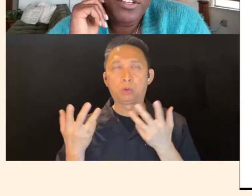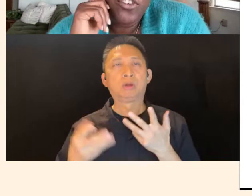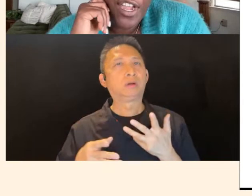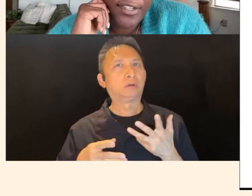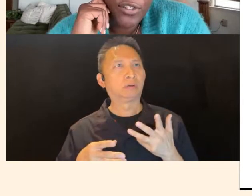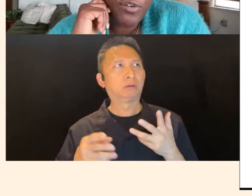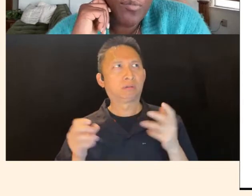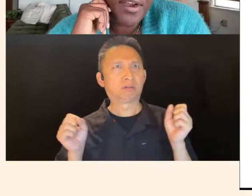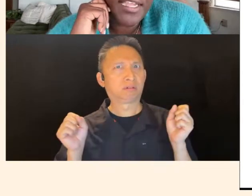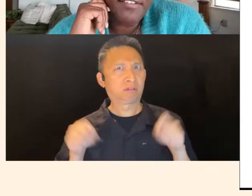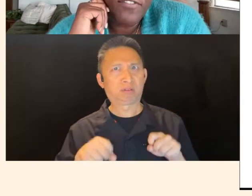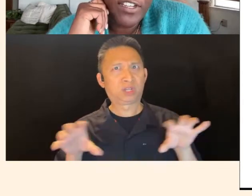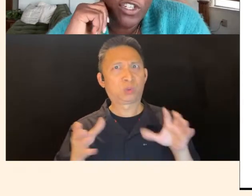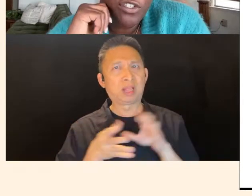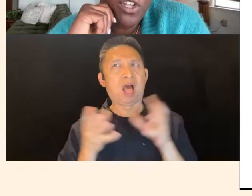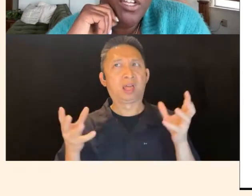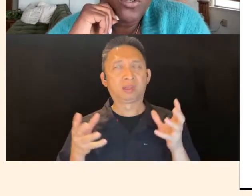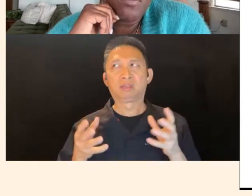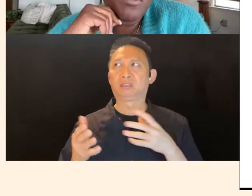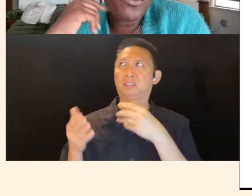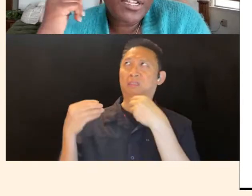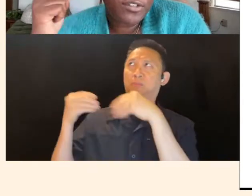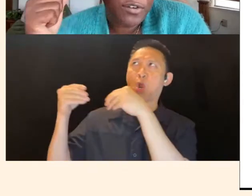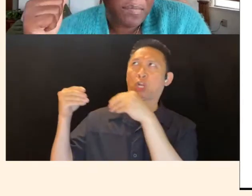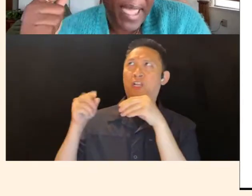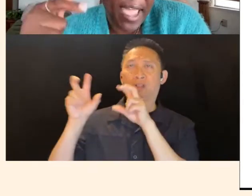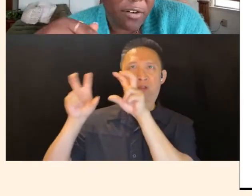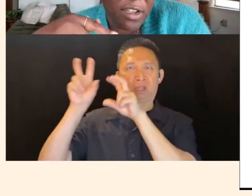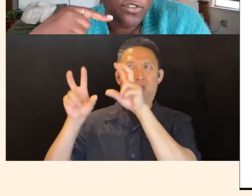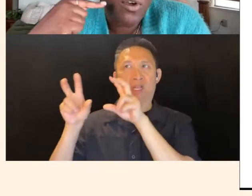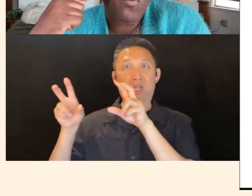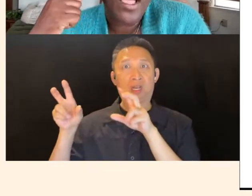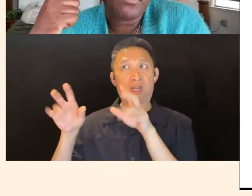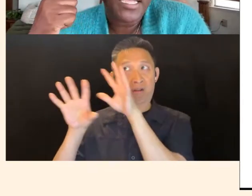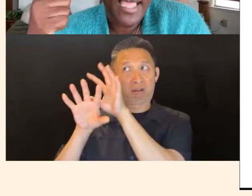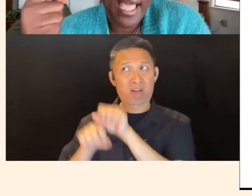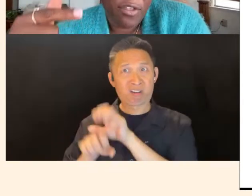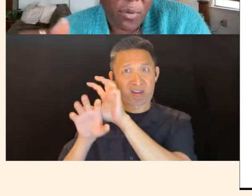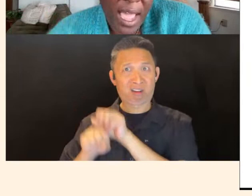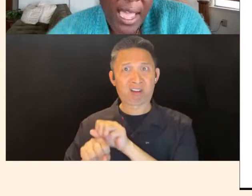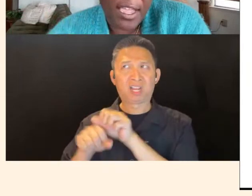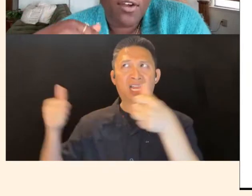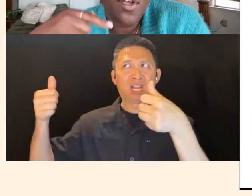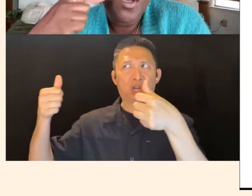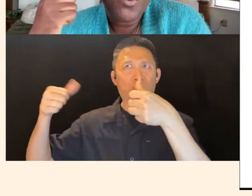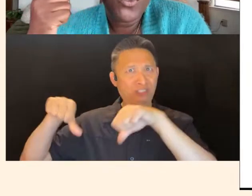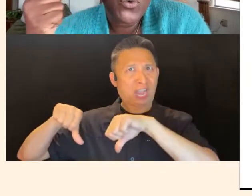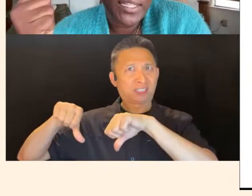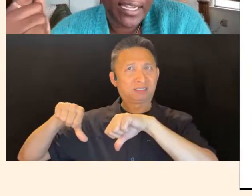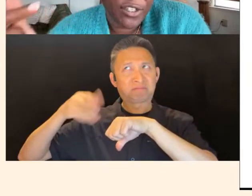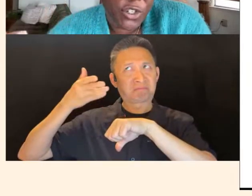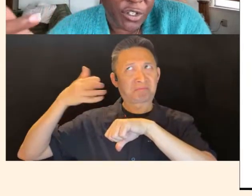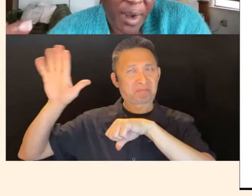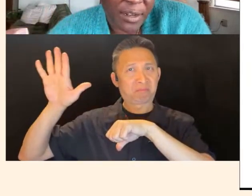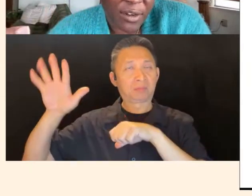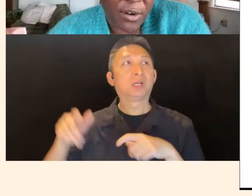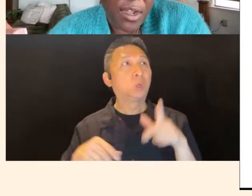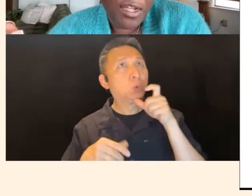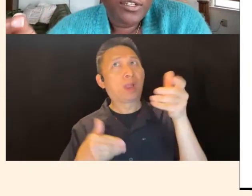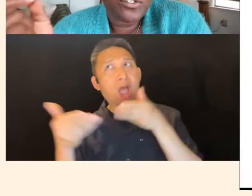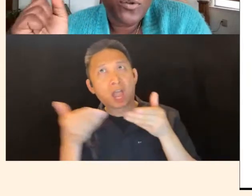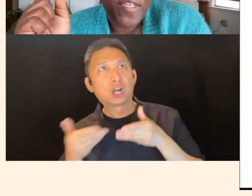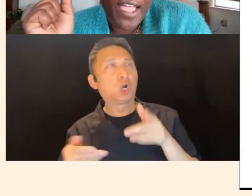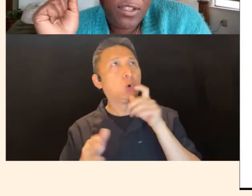can reject certain market conventions. You can reject certain patternings around how you hire, who you elect as your